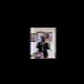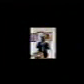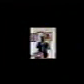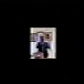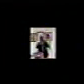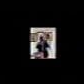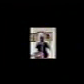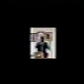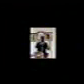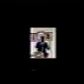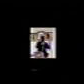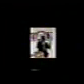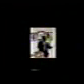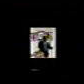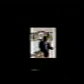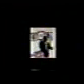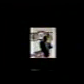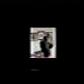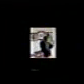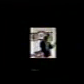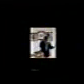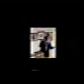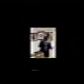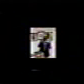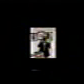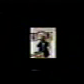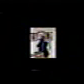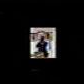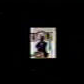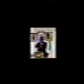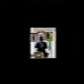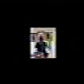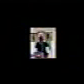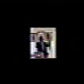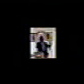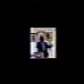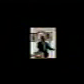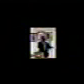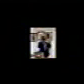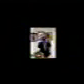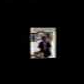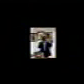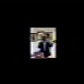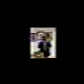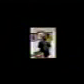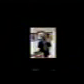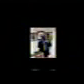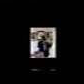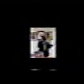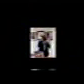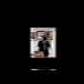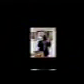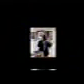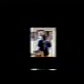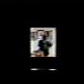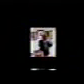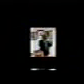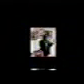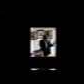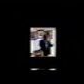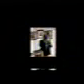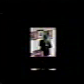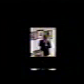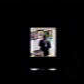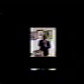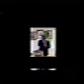to finish. There is a hidden hindrance somewhere. It's the work of the devil. Don't you see